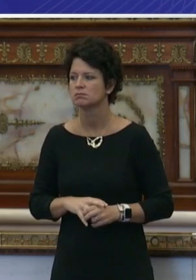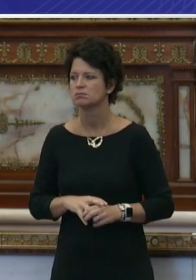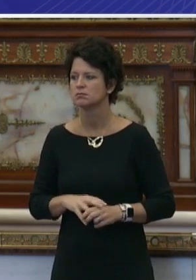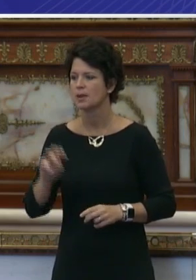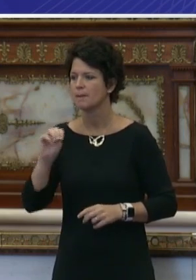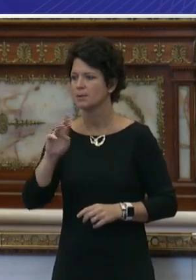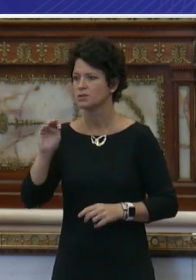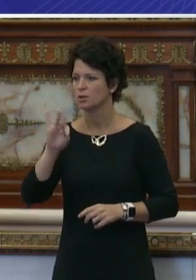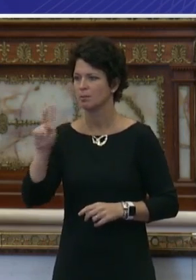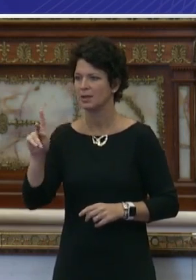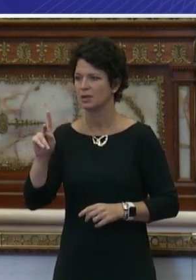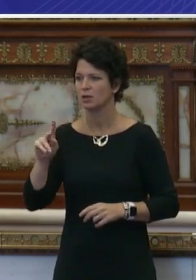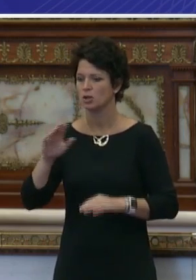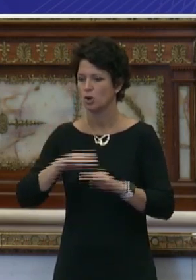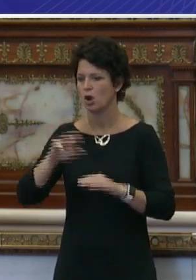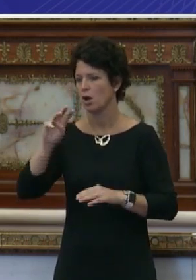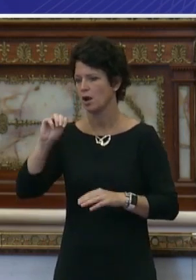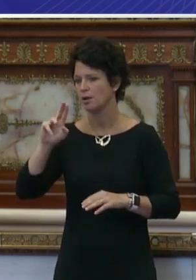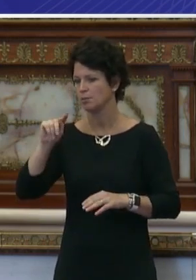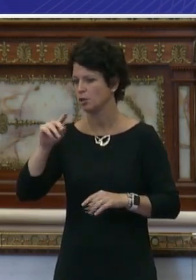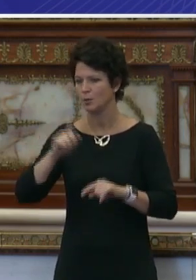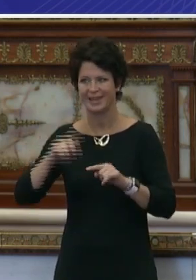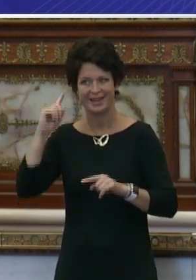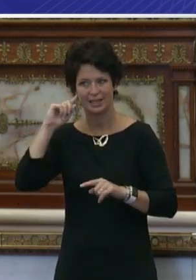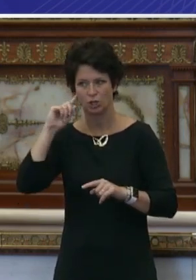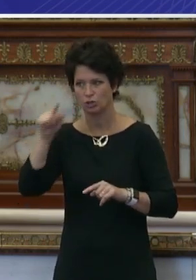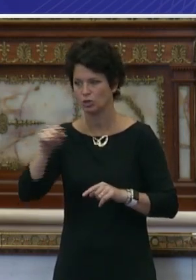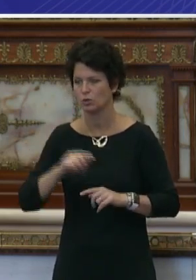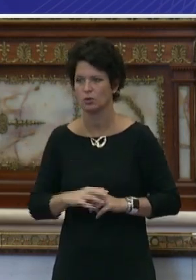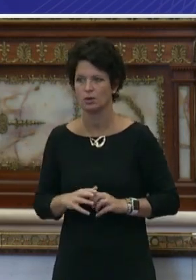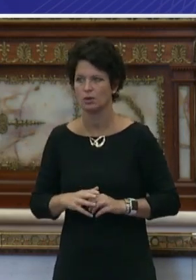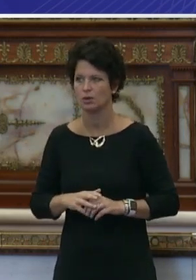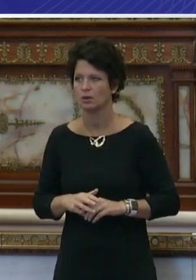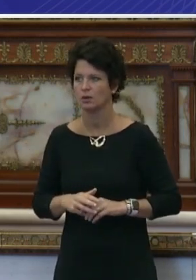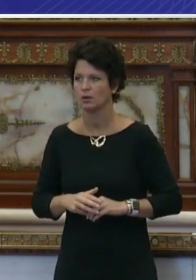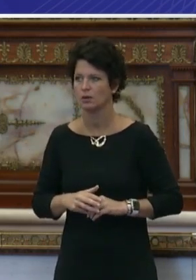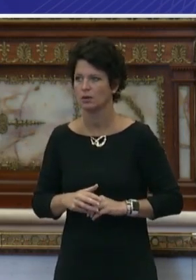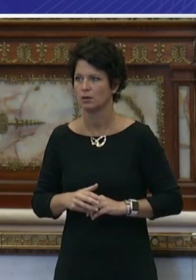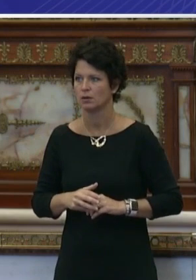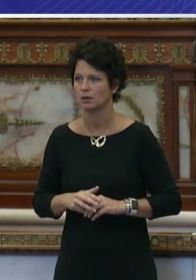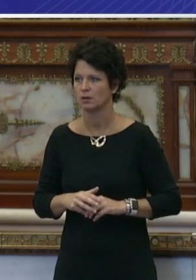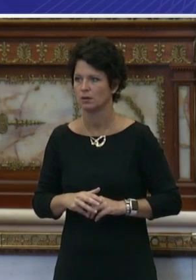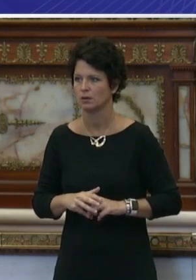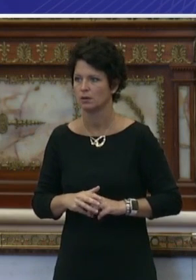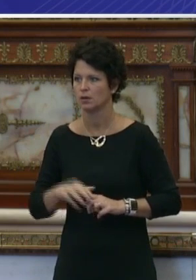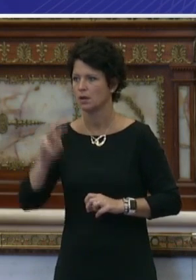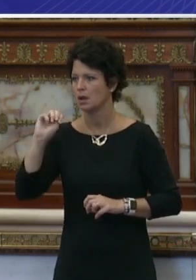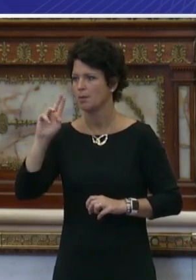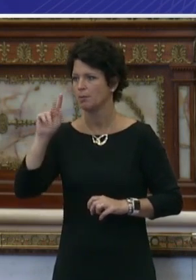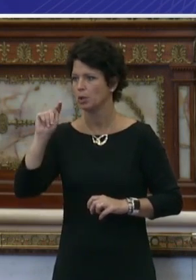Mr. Mink, you're muted. You're muted. Can't hear you. Can't hear you. Mute.